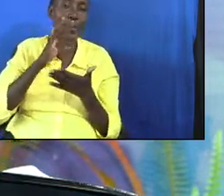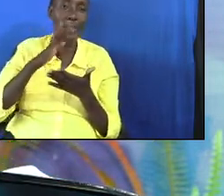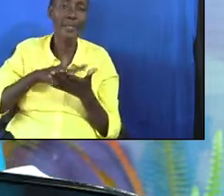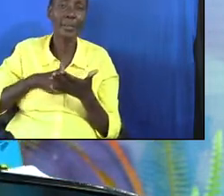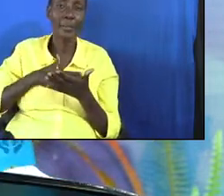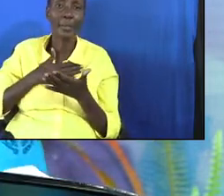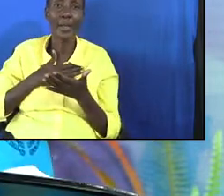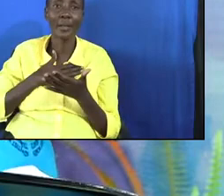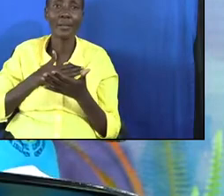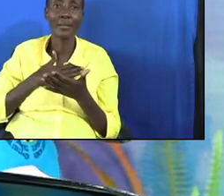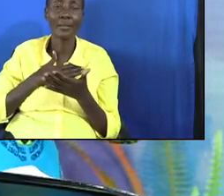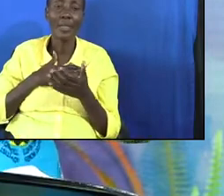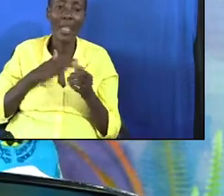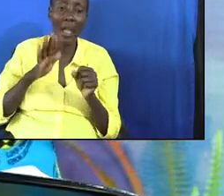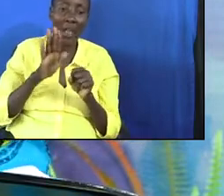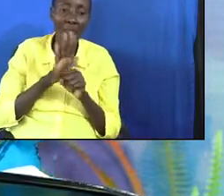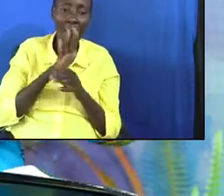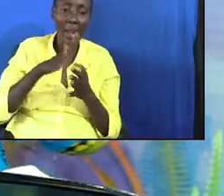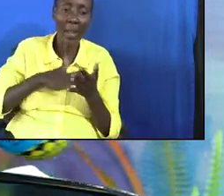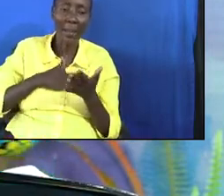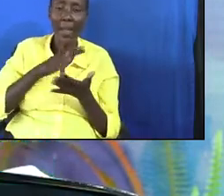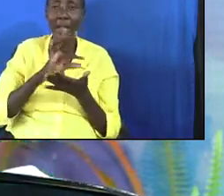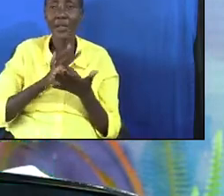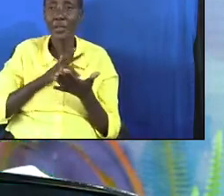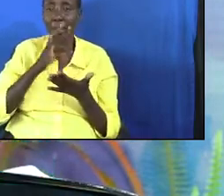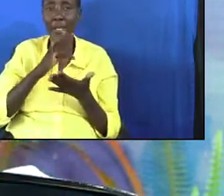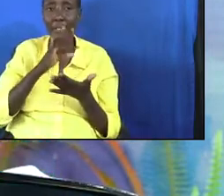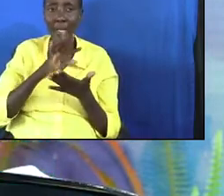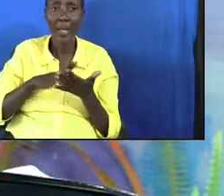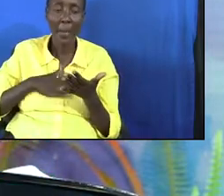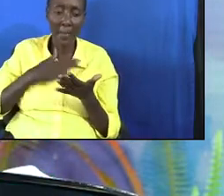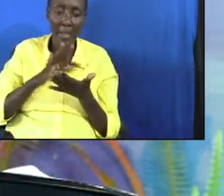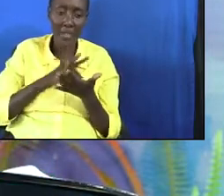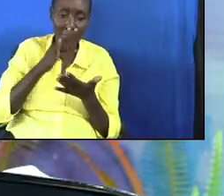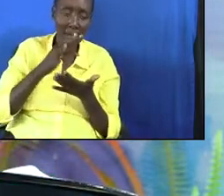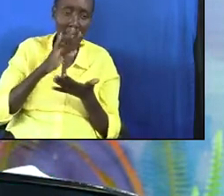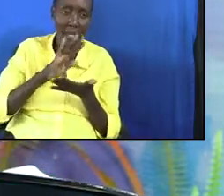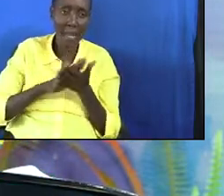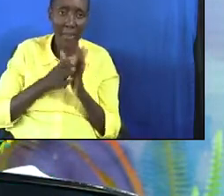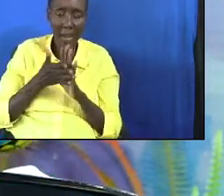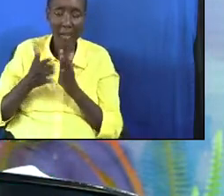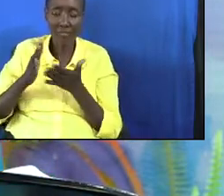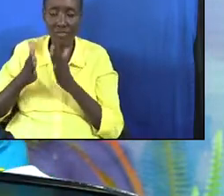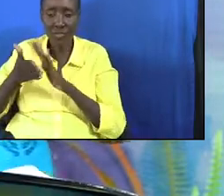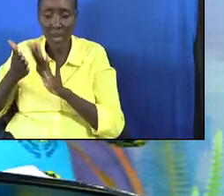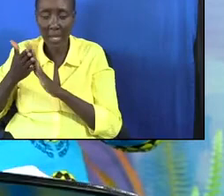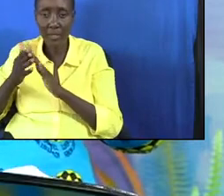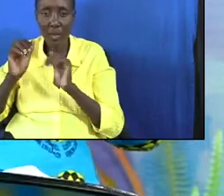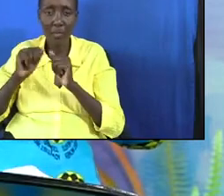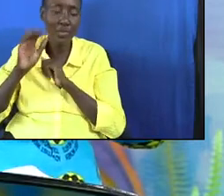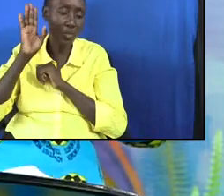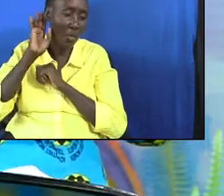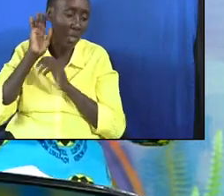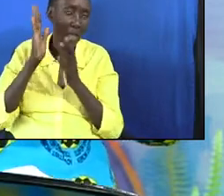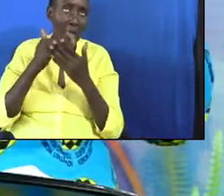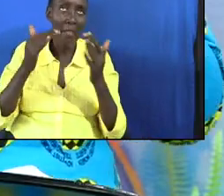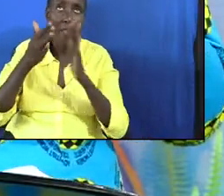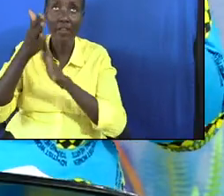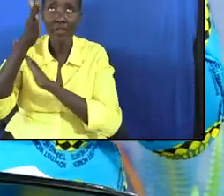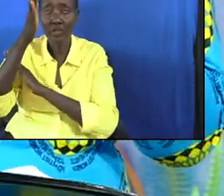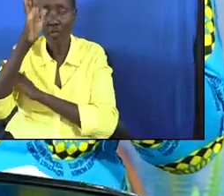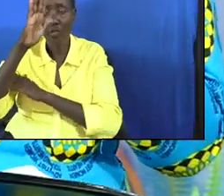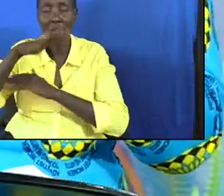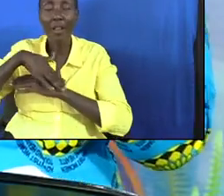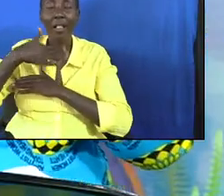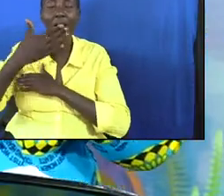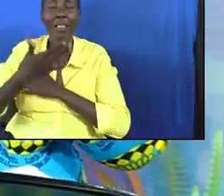I feed my spirit. My spirit becomes quickened so that I can hear the things of God.